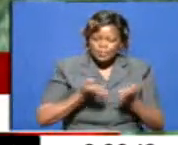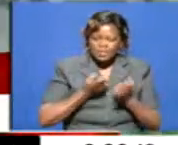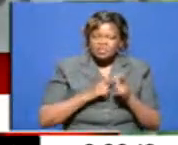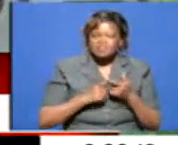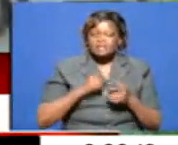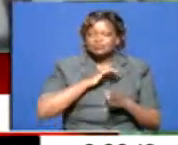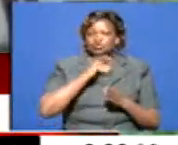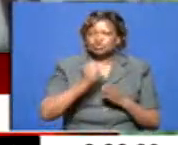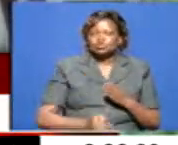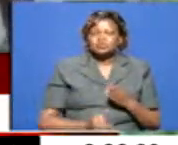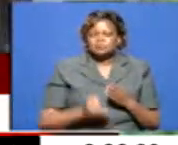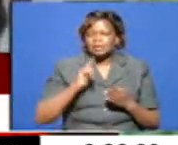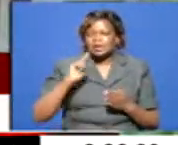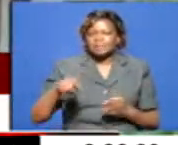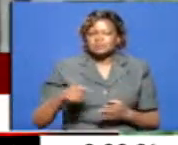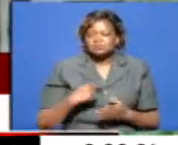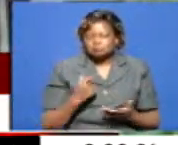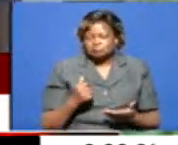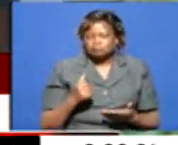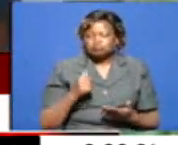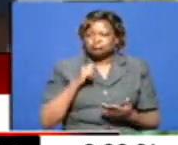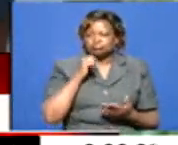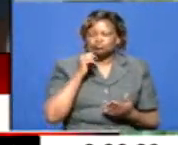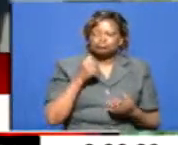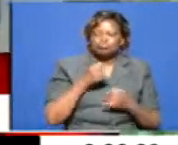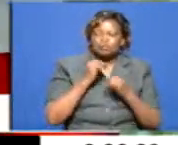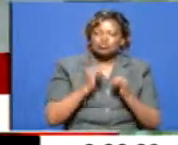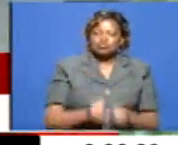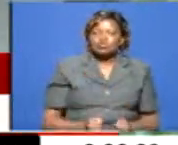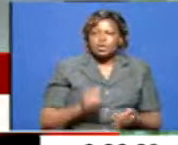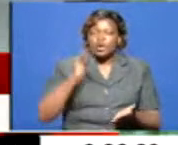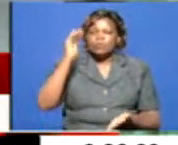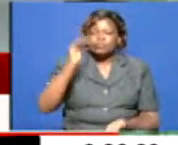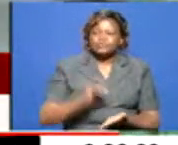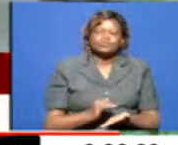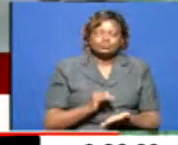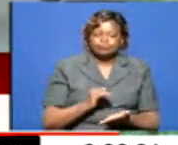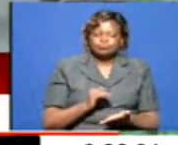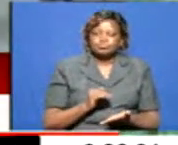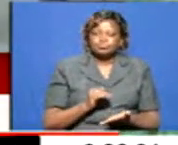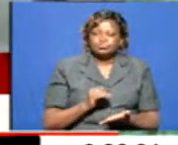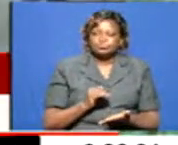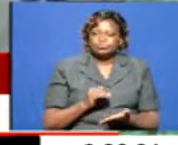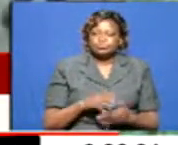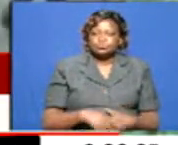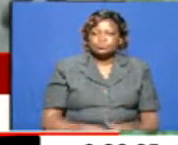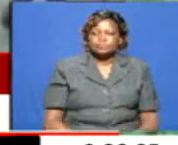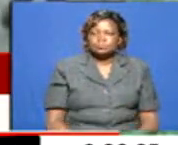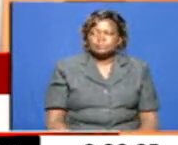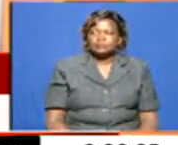insurance cancellation and non-renewals would be reduced. Reporting for Prime Edition, my name is Hibak Said.